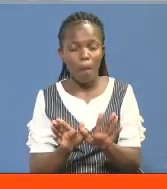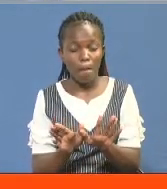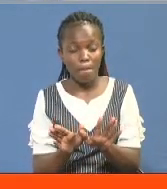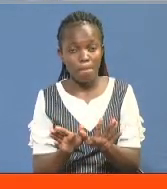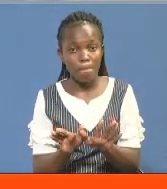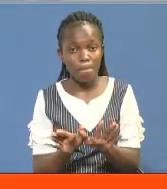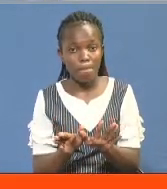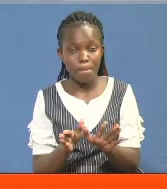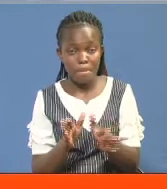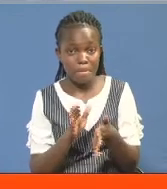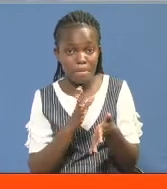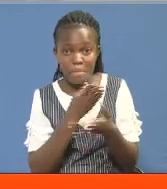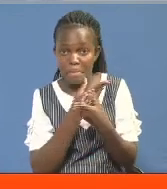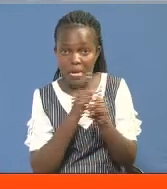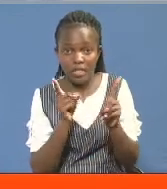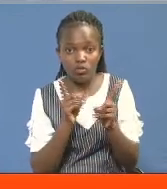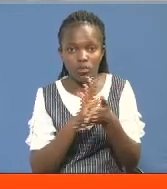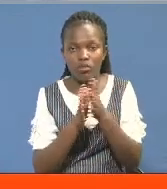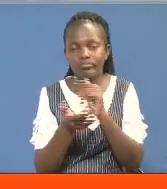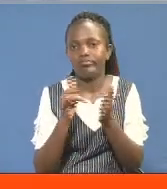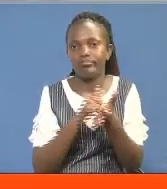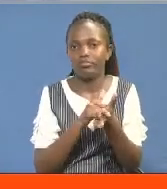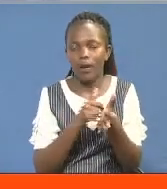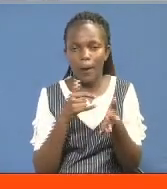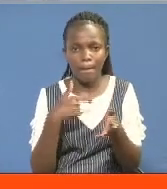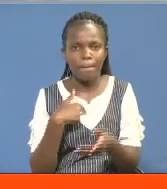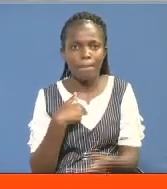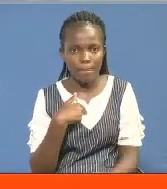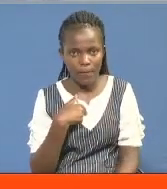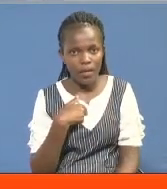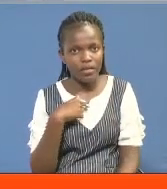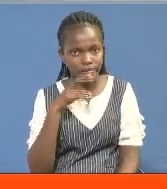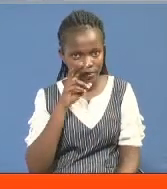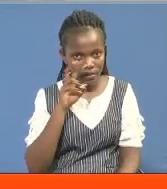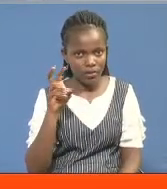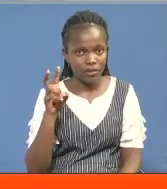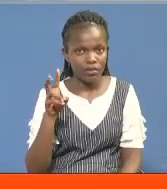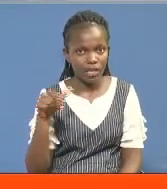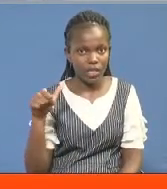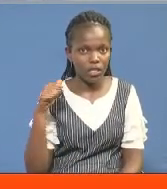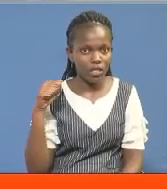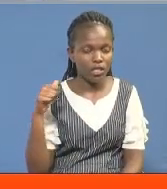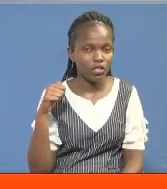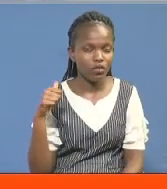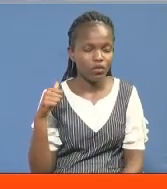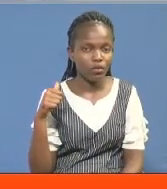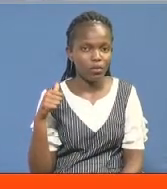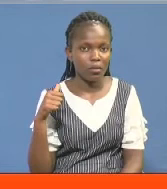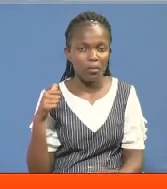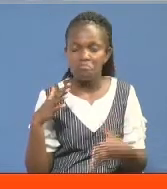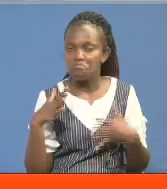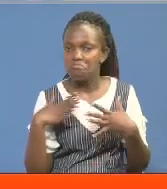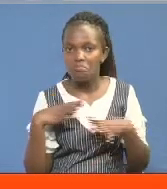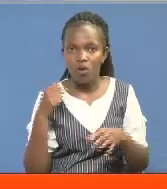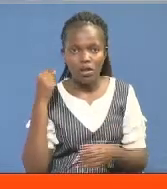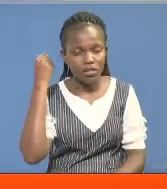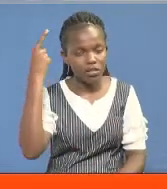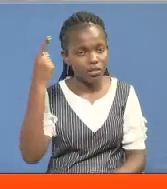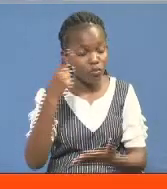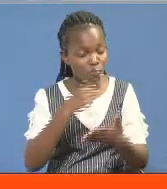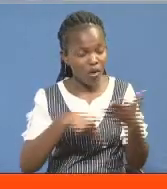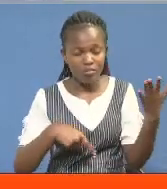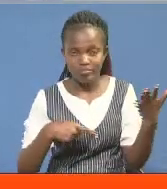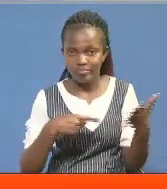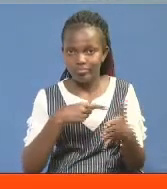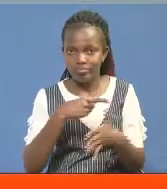sail through. But without that, I sense a lot of rejection on account that people have not understood what it is all